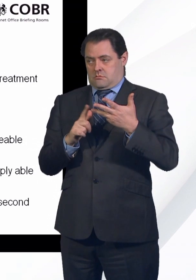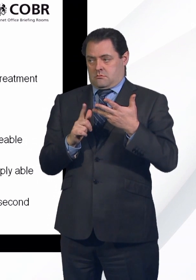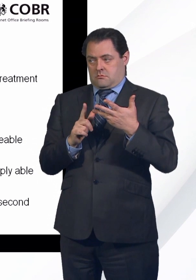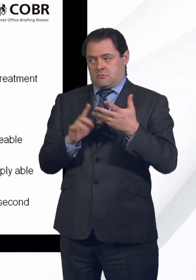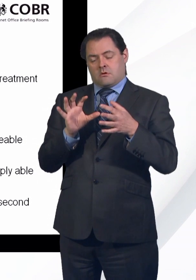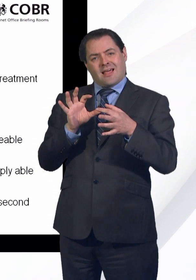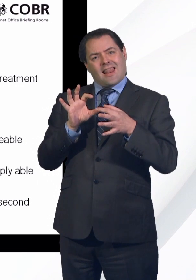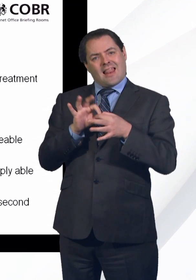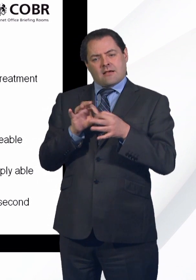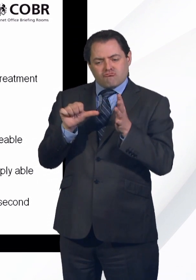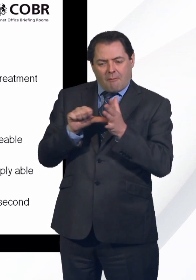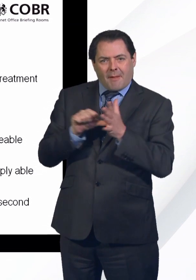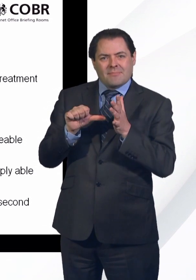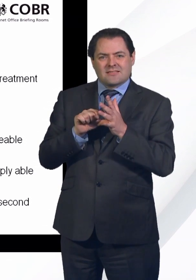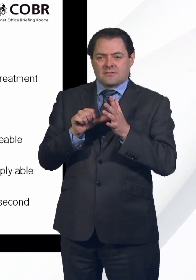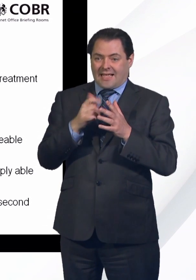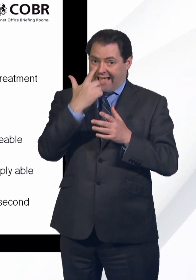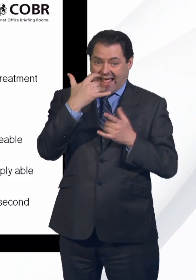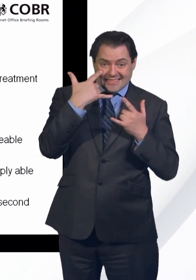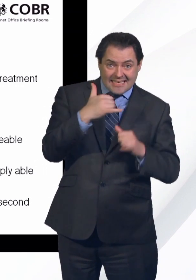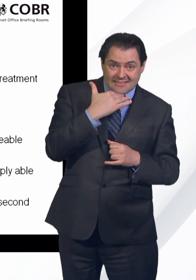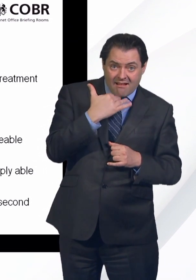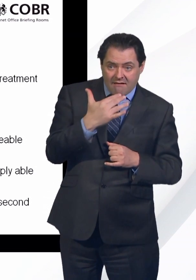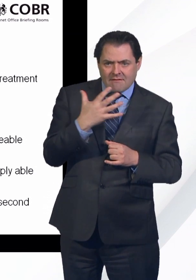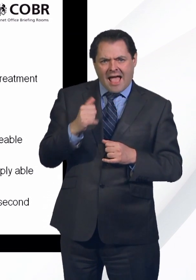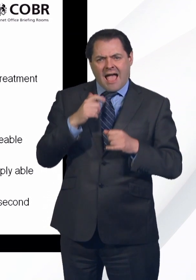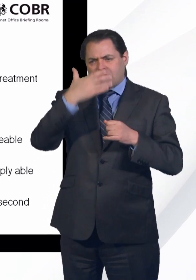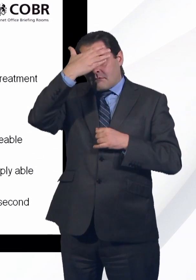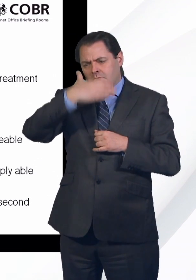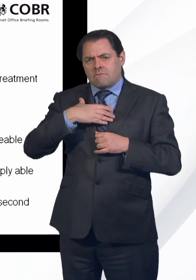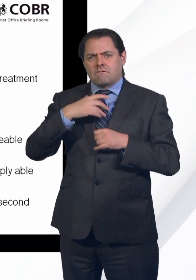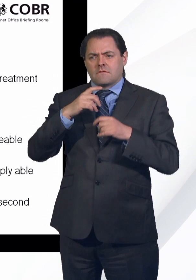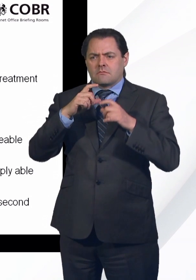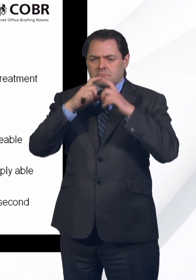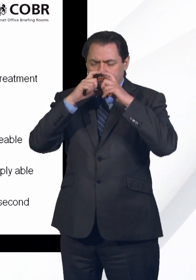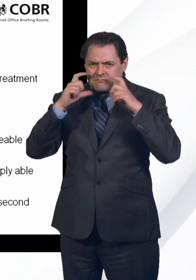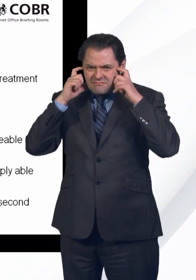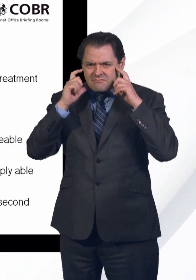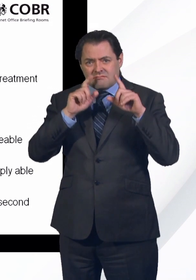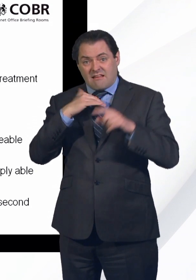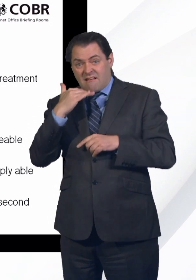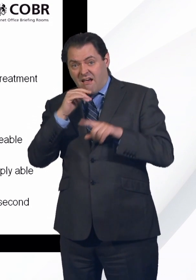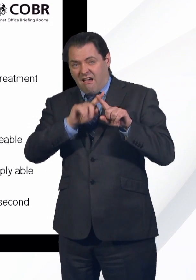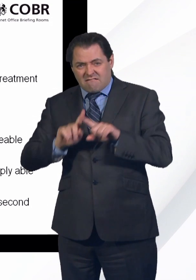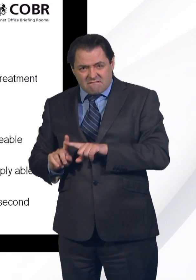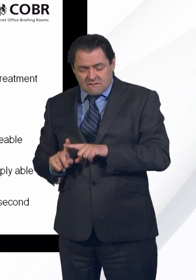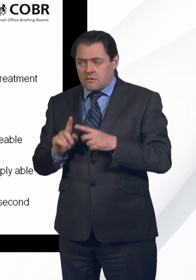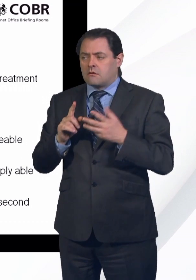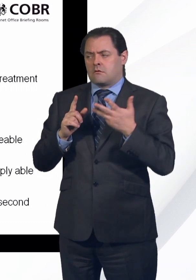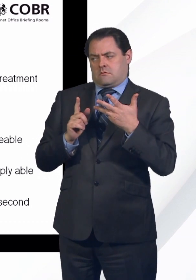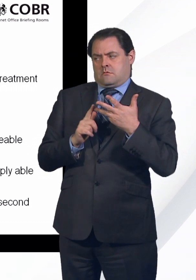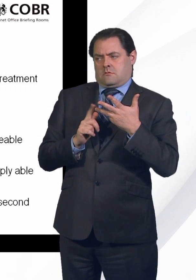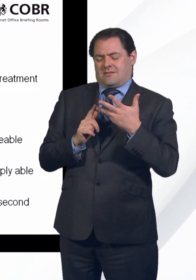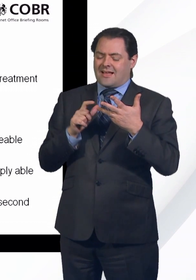operational challenges around testing and PPE and being able to meet future demand. There are